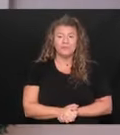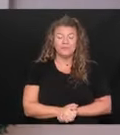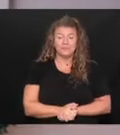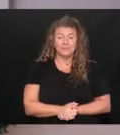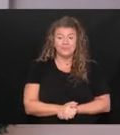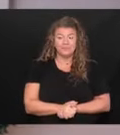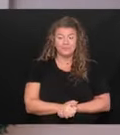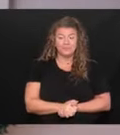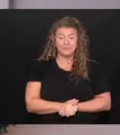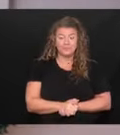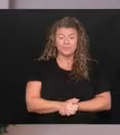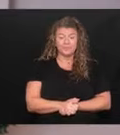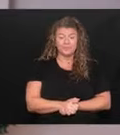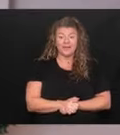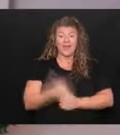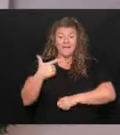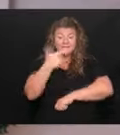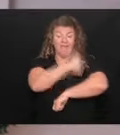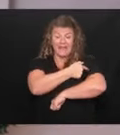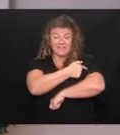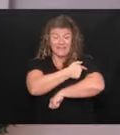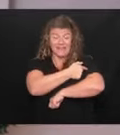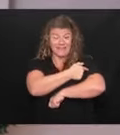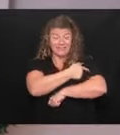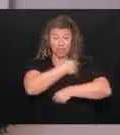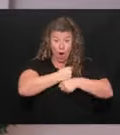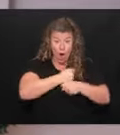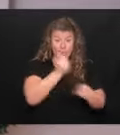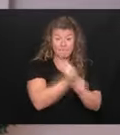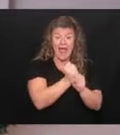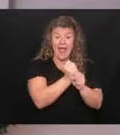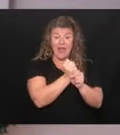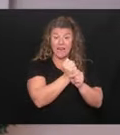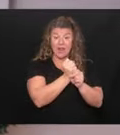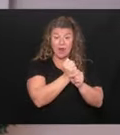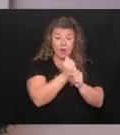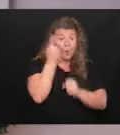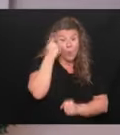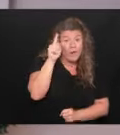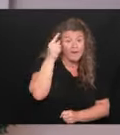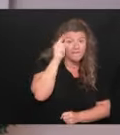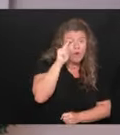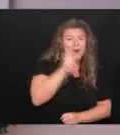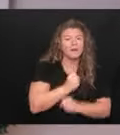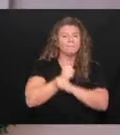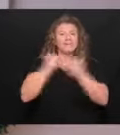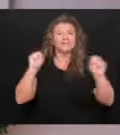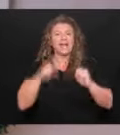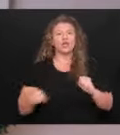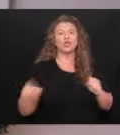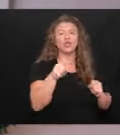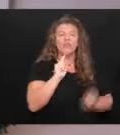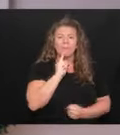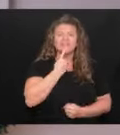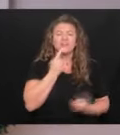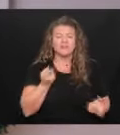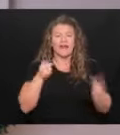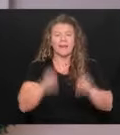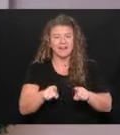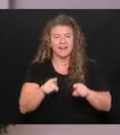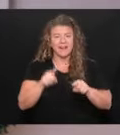are made in order to protect people from very severe consequences of human